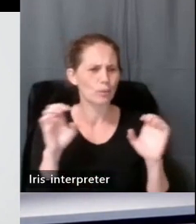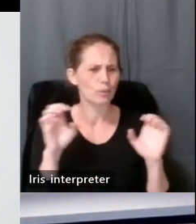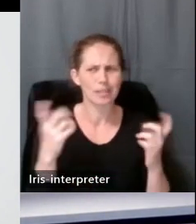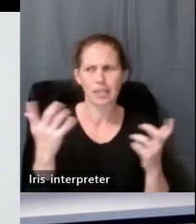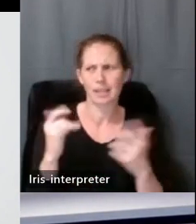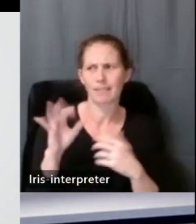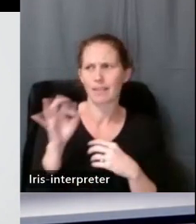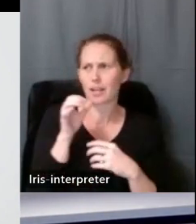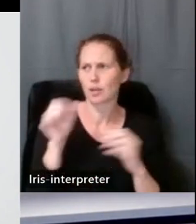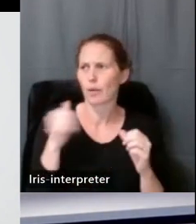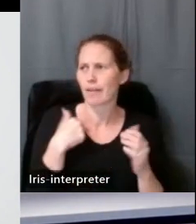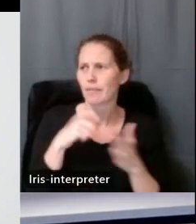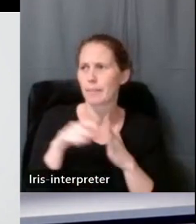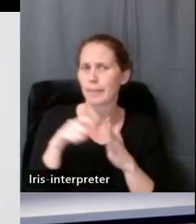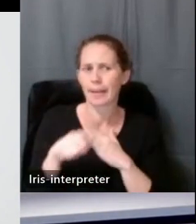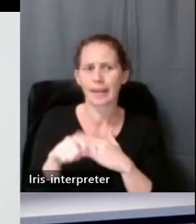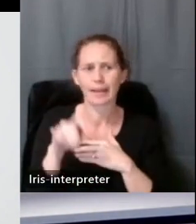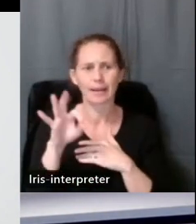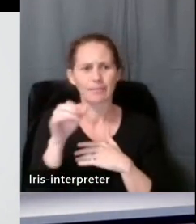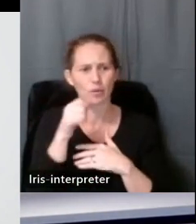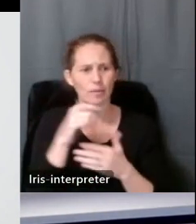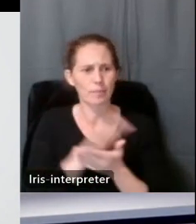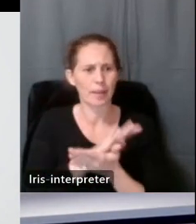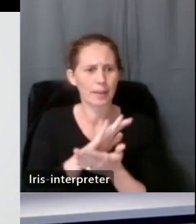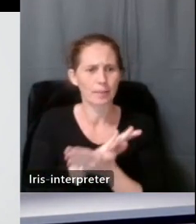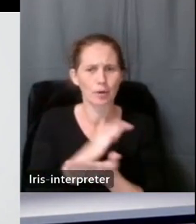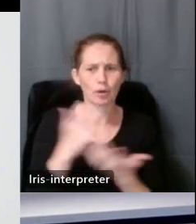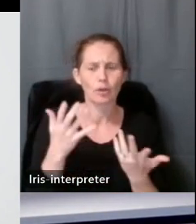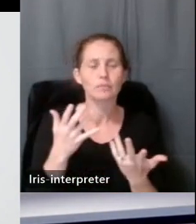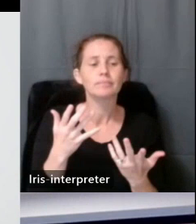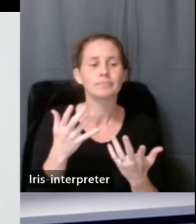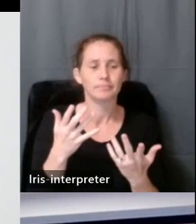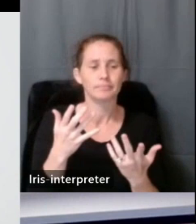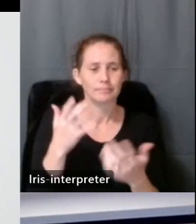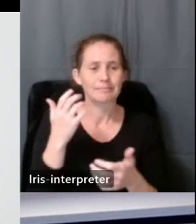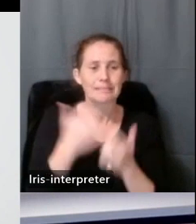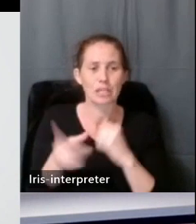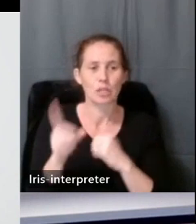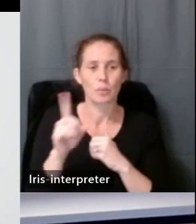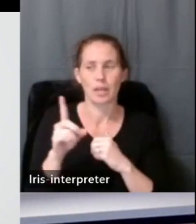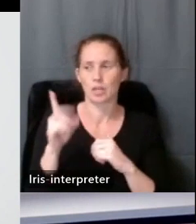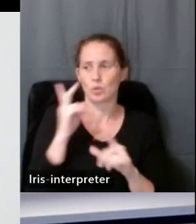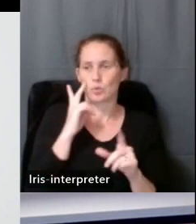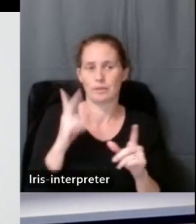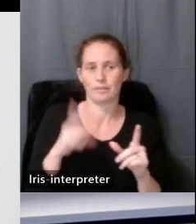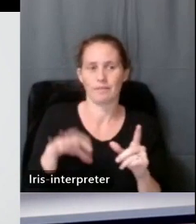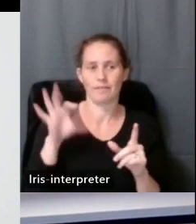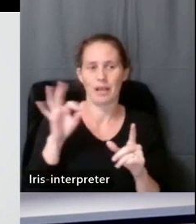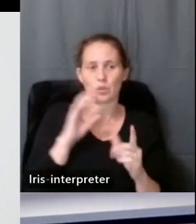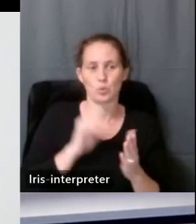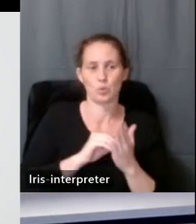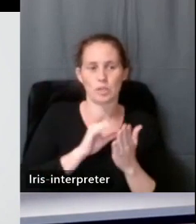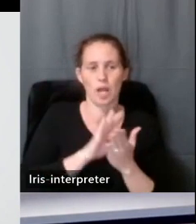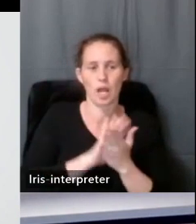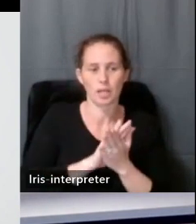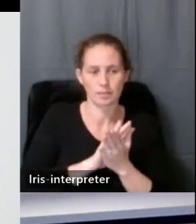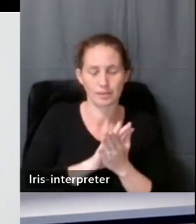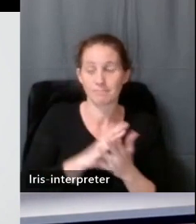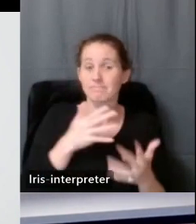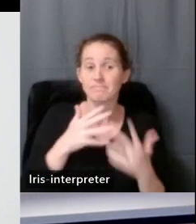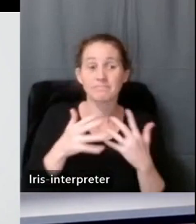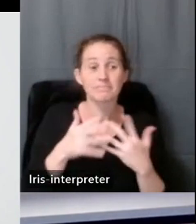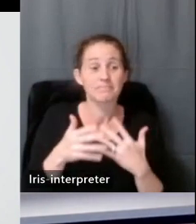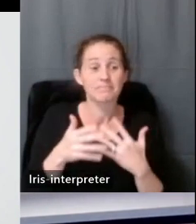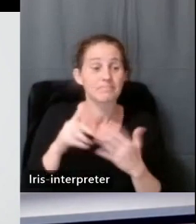what if I don't have a pen? What if I don't have a paper on me? Well, any way that you can find to document it, even if